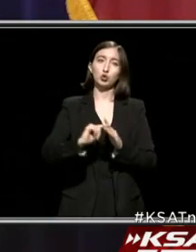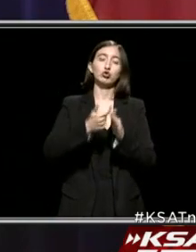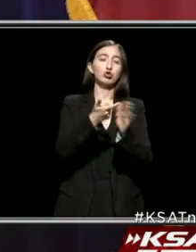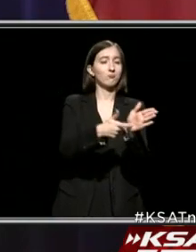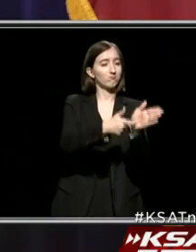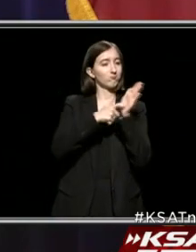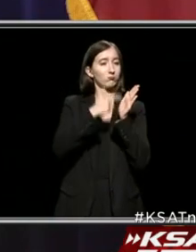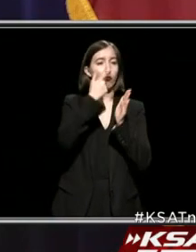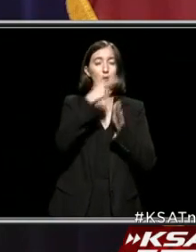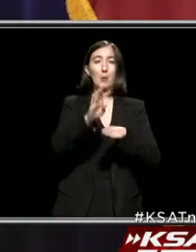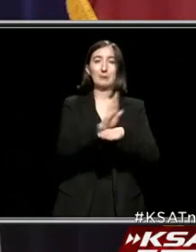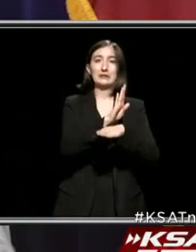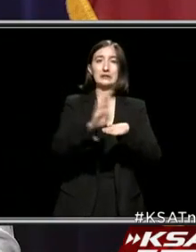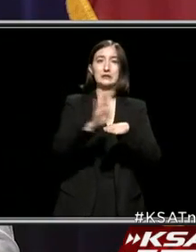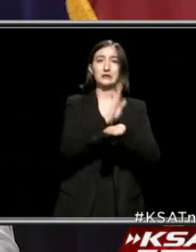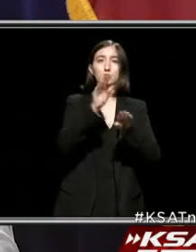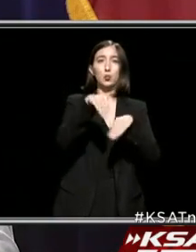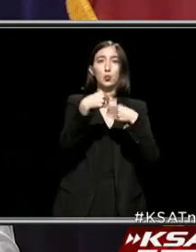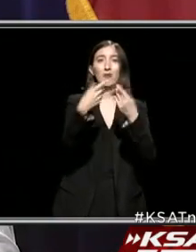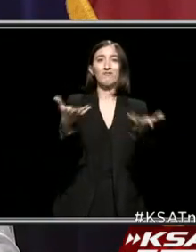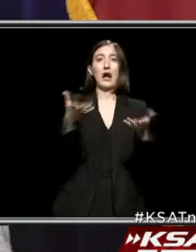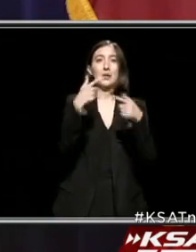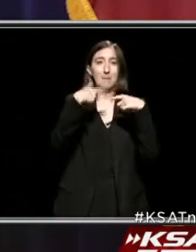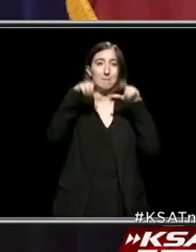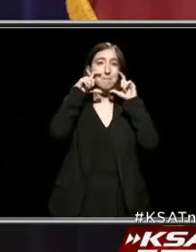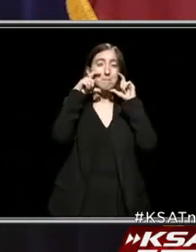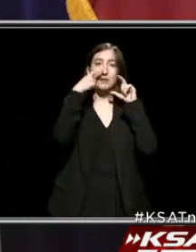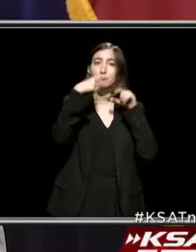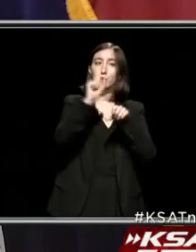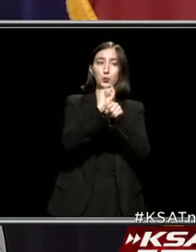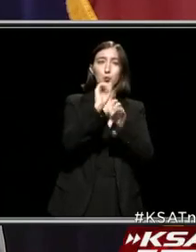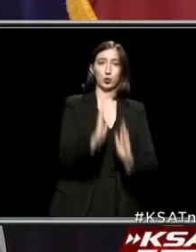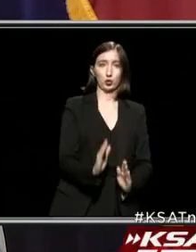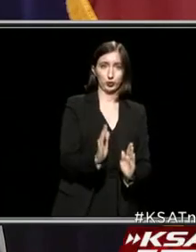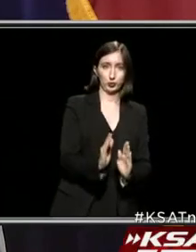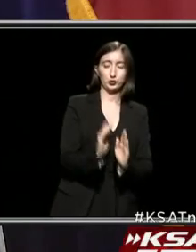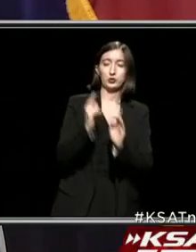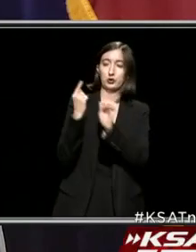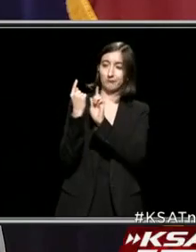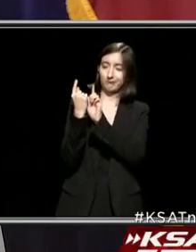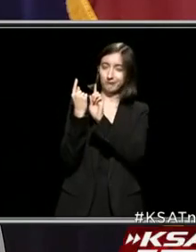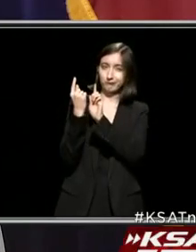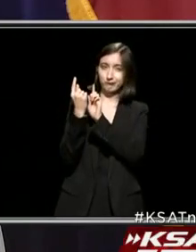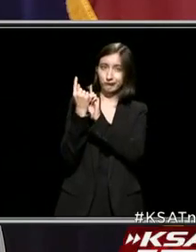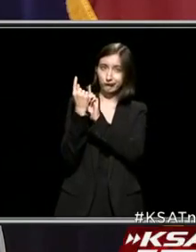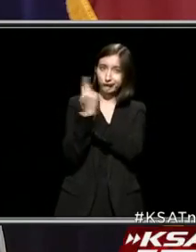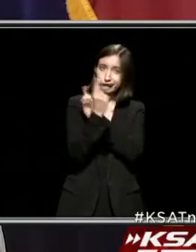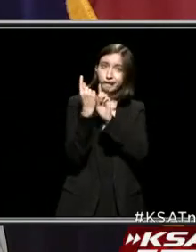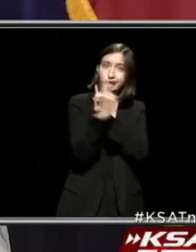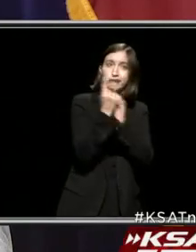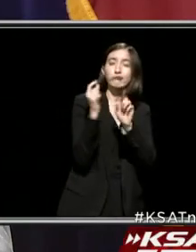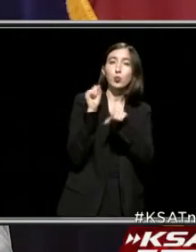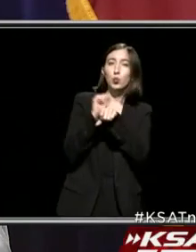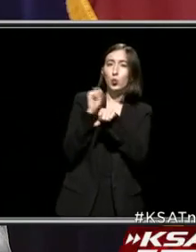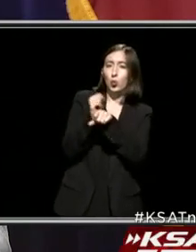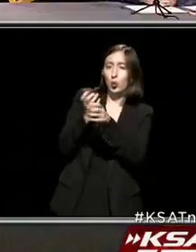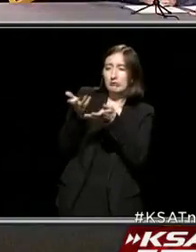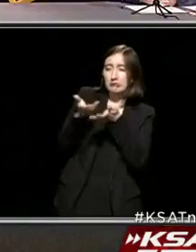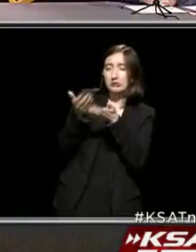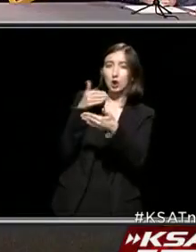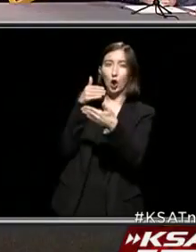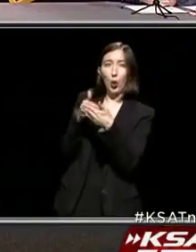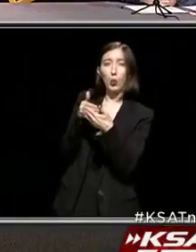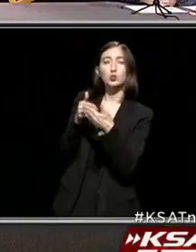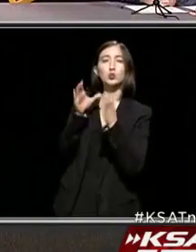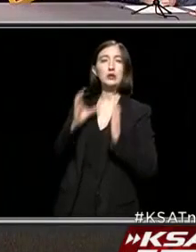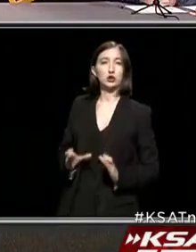for some of their employees who are also up close to customers, a lot of customer contact. Judge Wolf